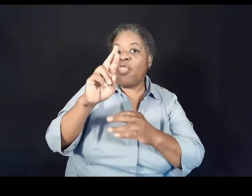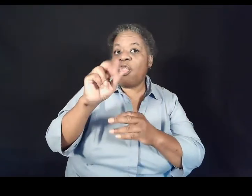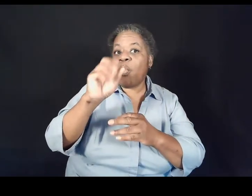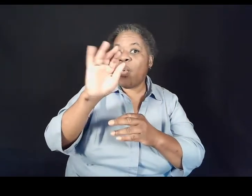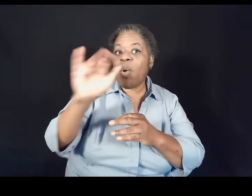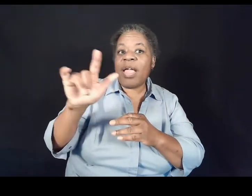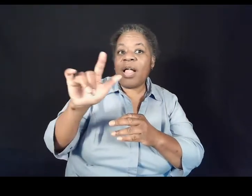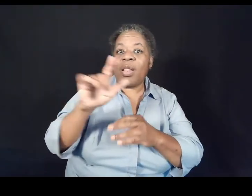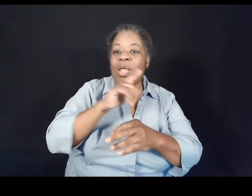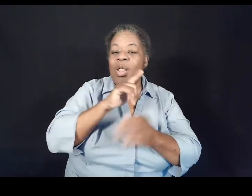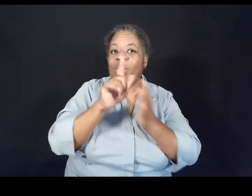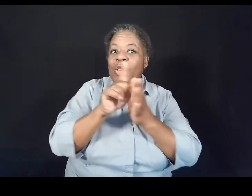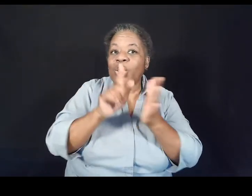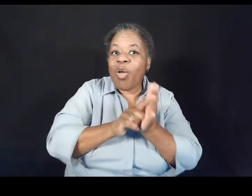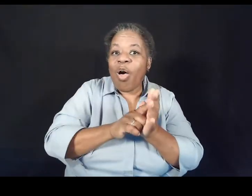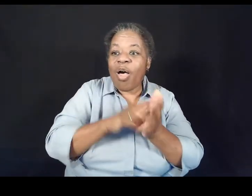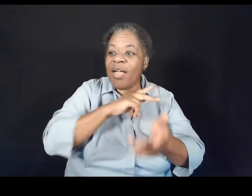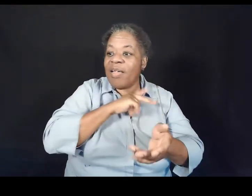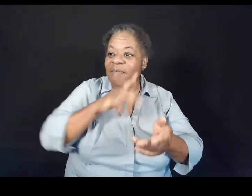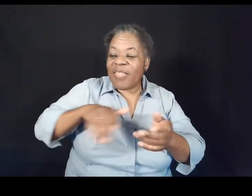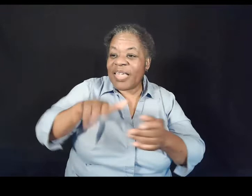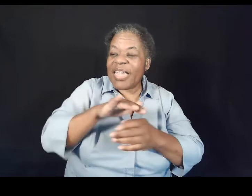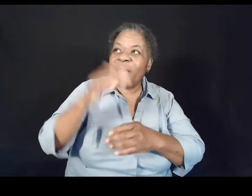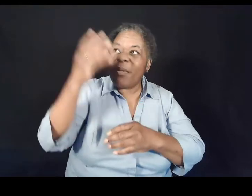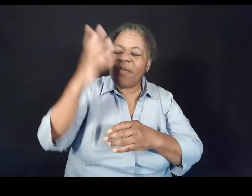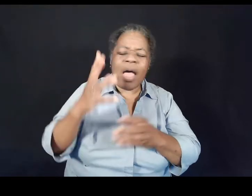God many times over.